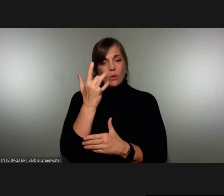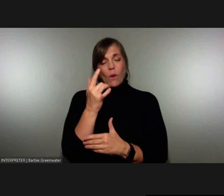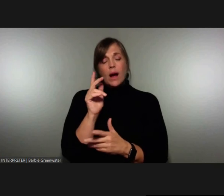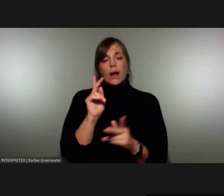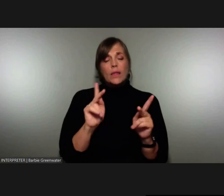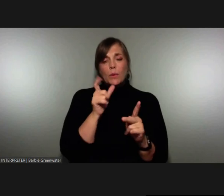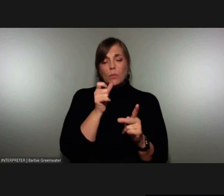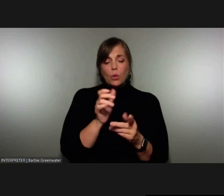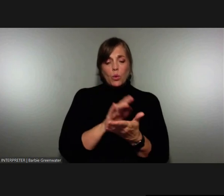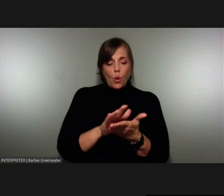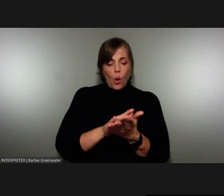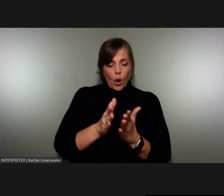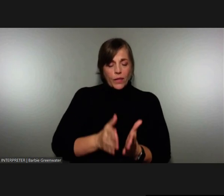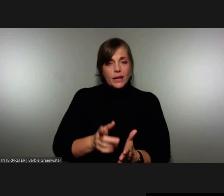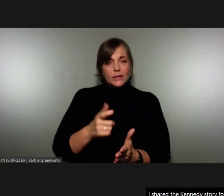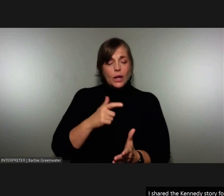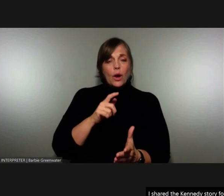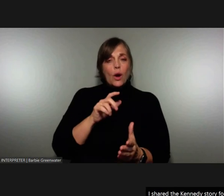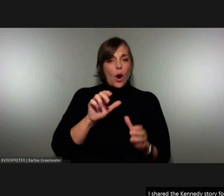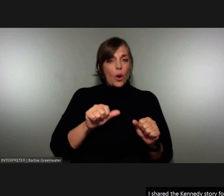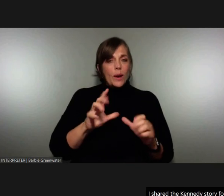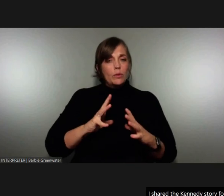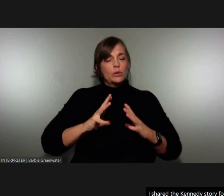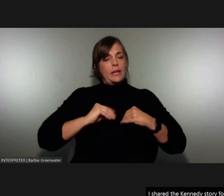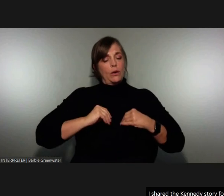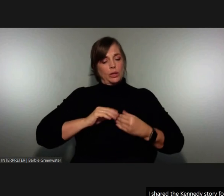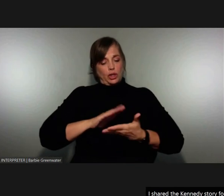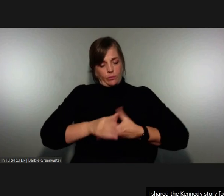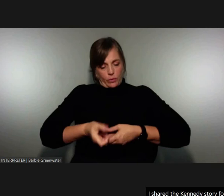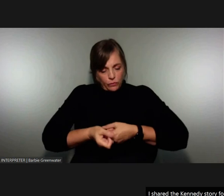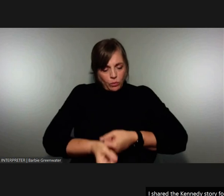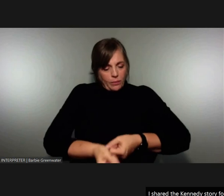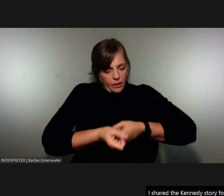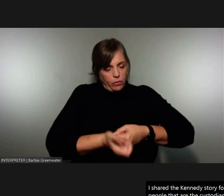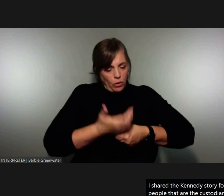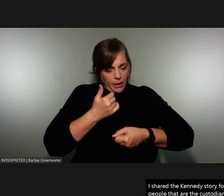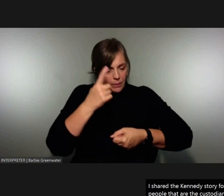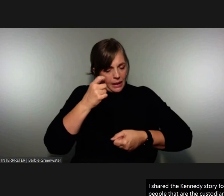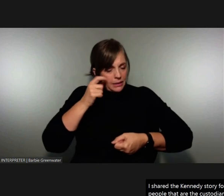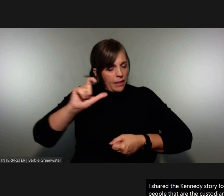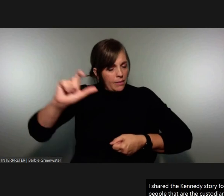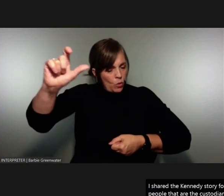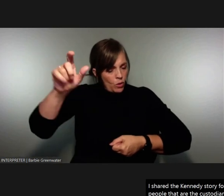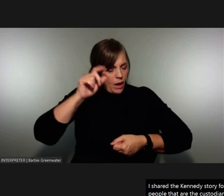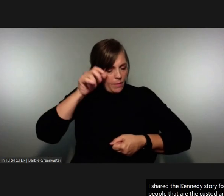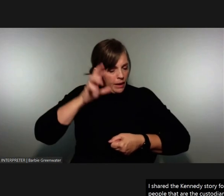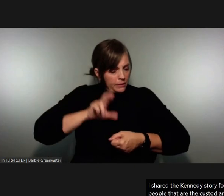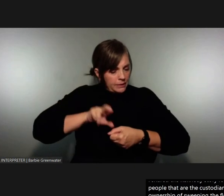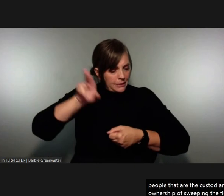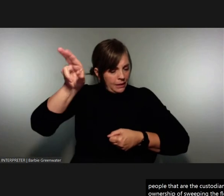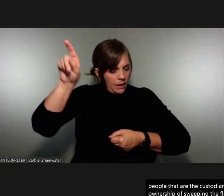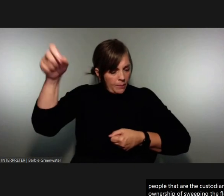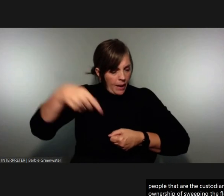the custodians are able to take ownership of sweeping the floors better because they believe the vision of sending a man to the moon and back safely. So it's